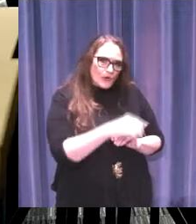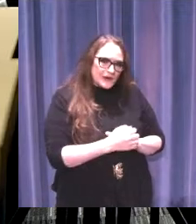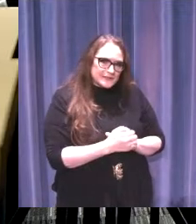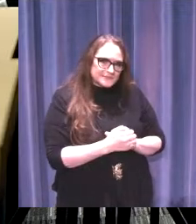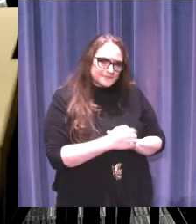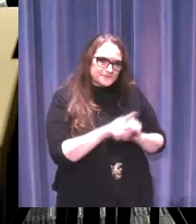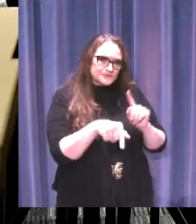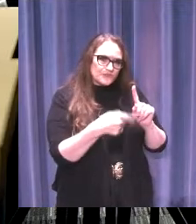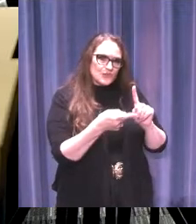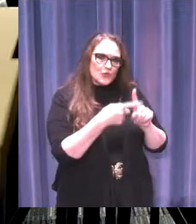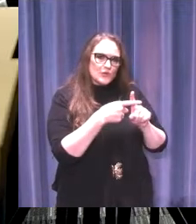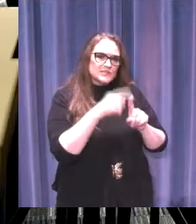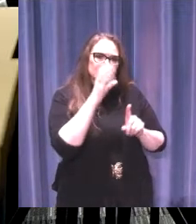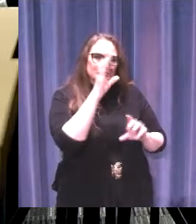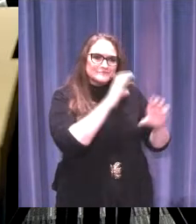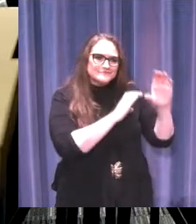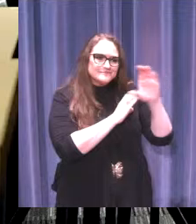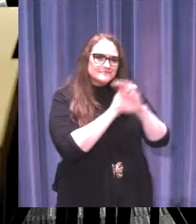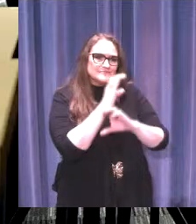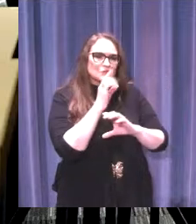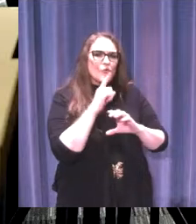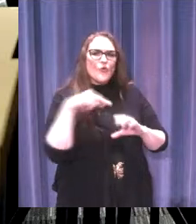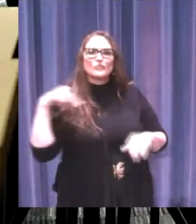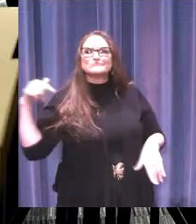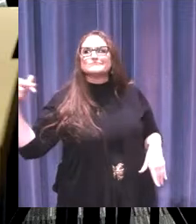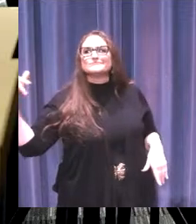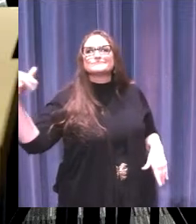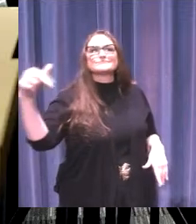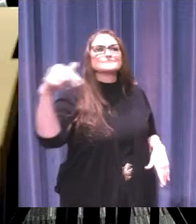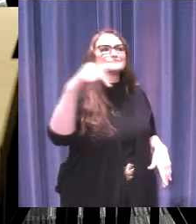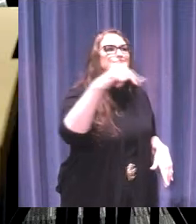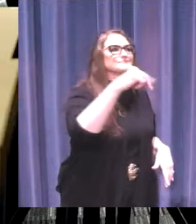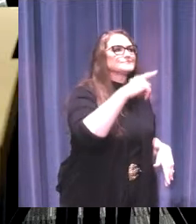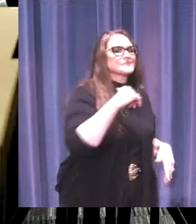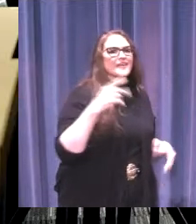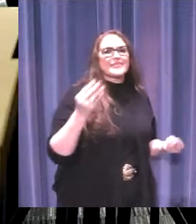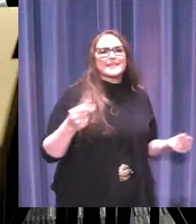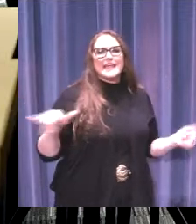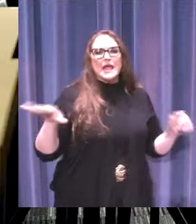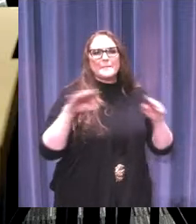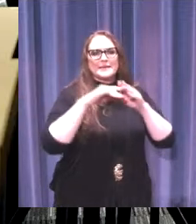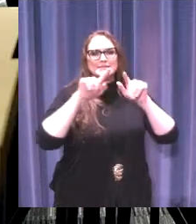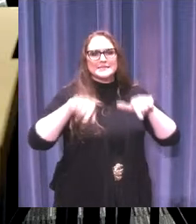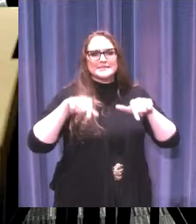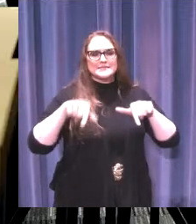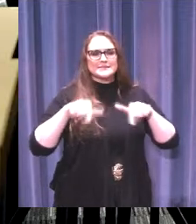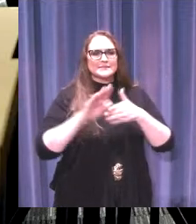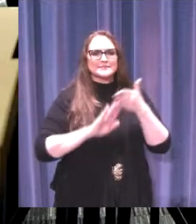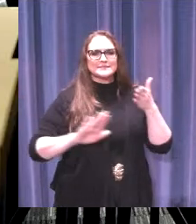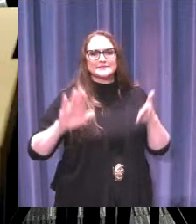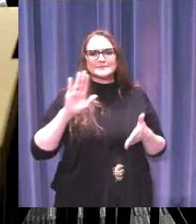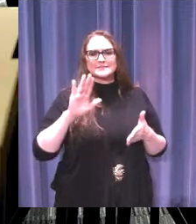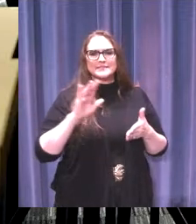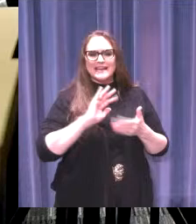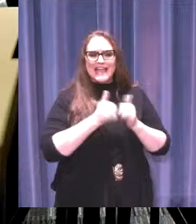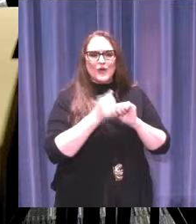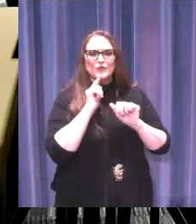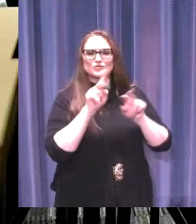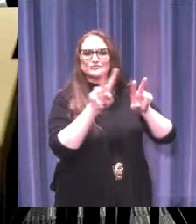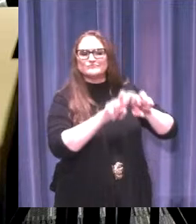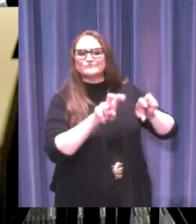when you explore or, say, walk around our campus? And how would you make those